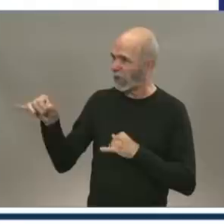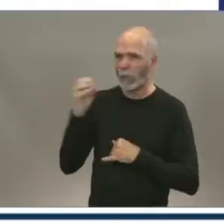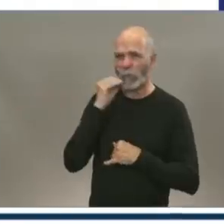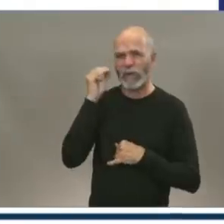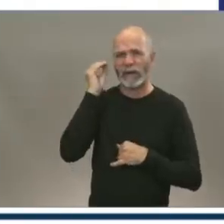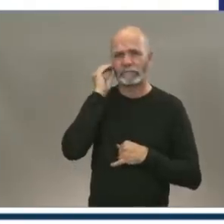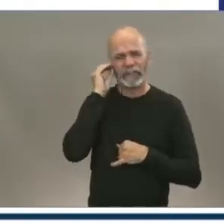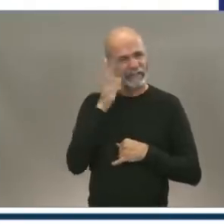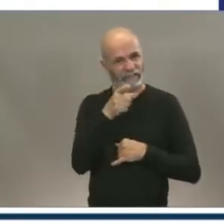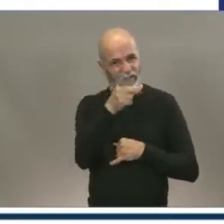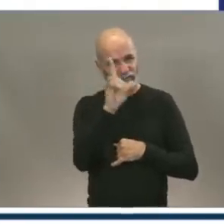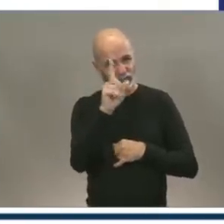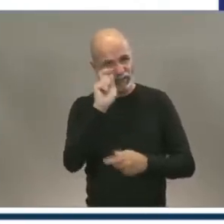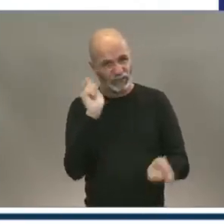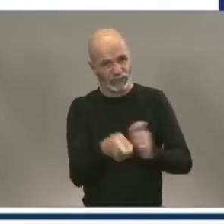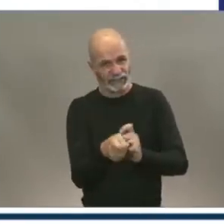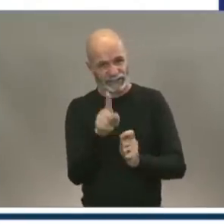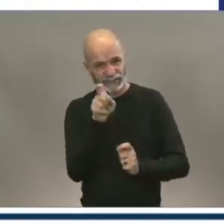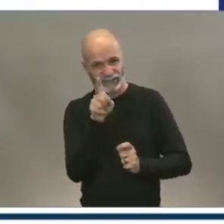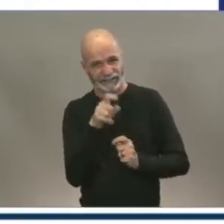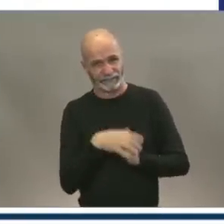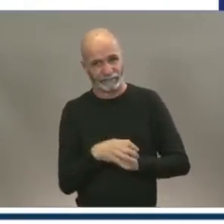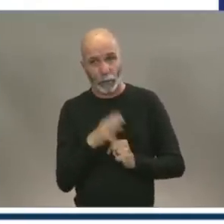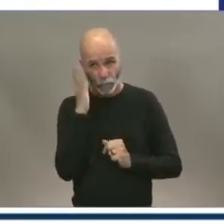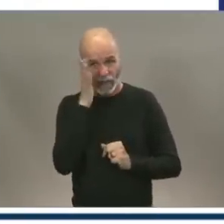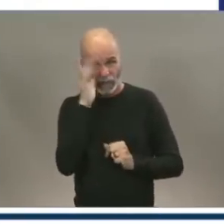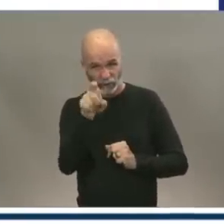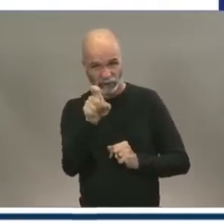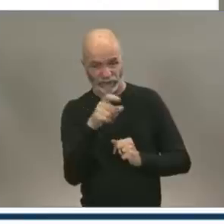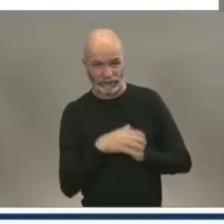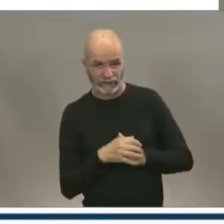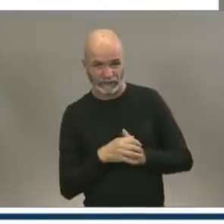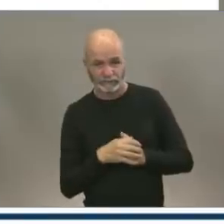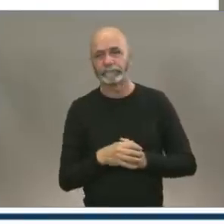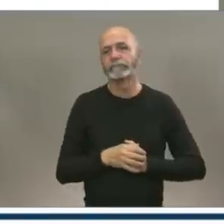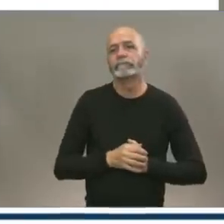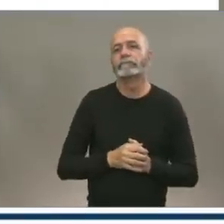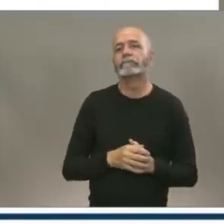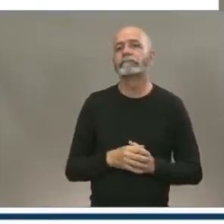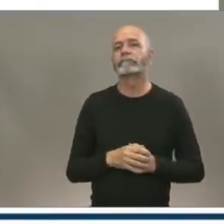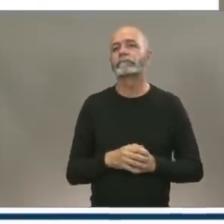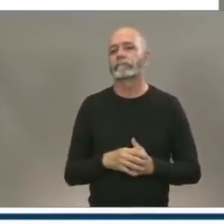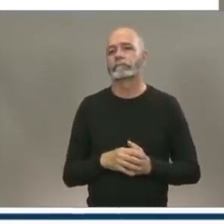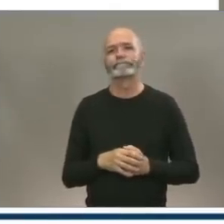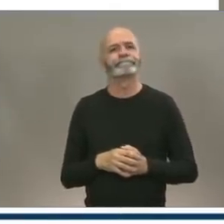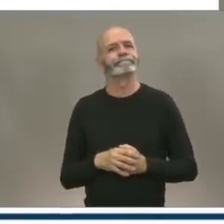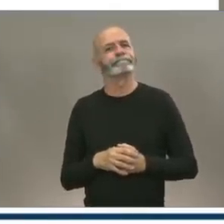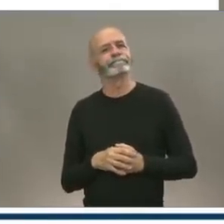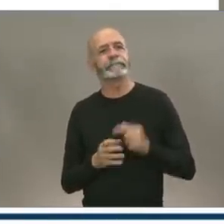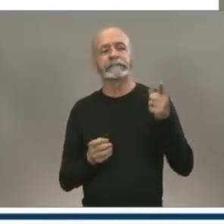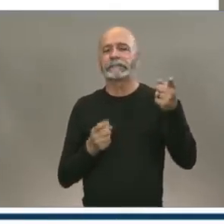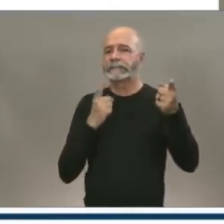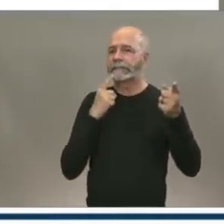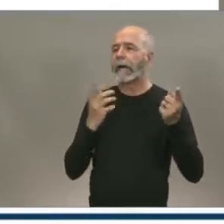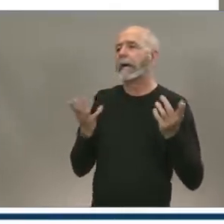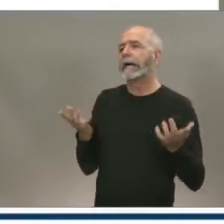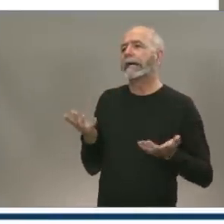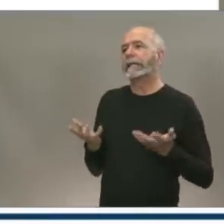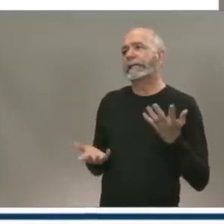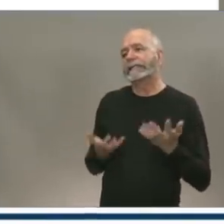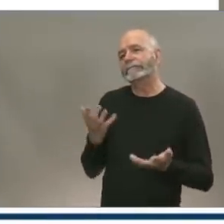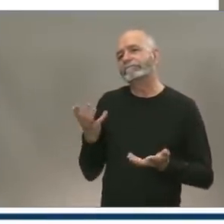been confirmed that that's what happened? I don't know the details on that, but certainly our protocol is, and I've asked people to look at this, is